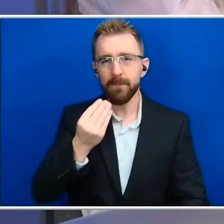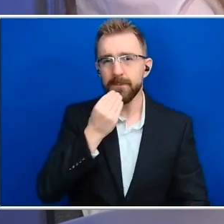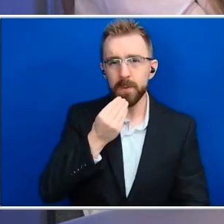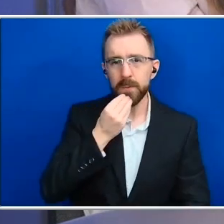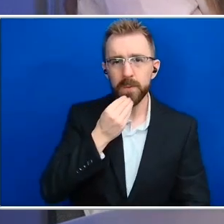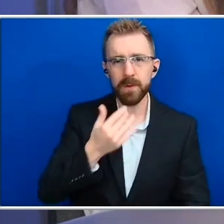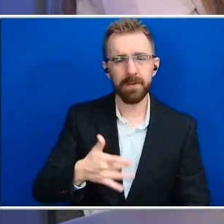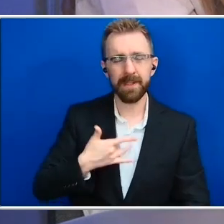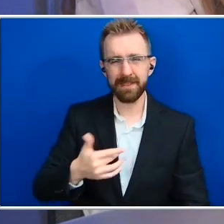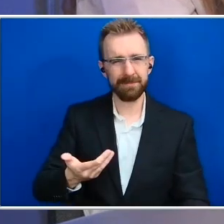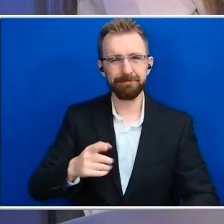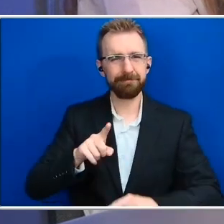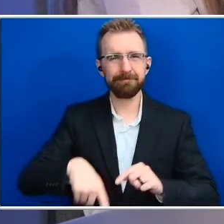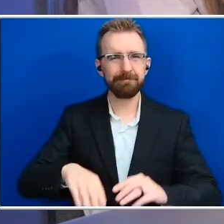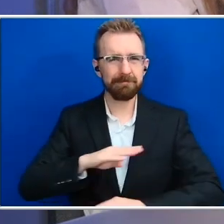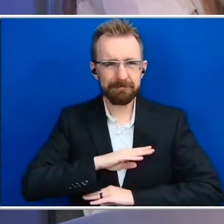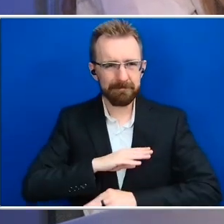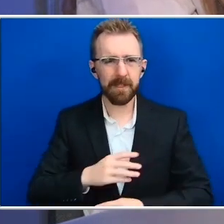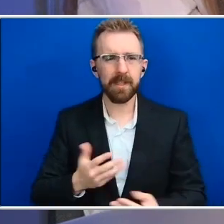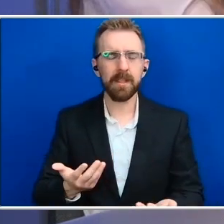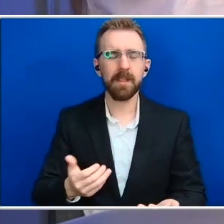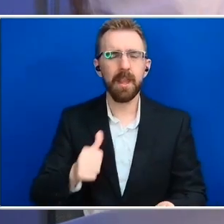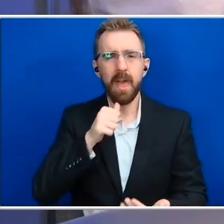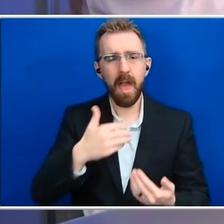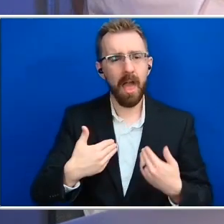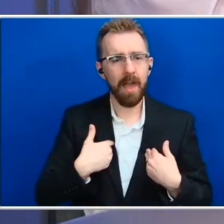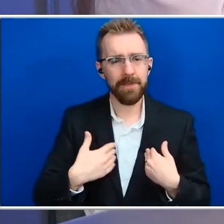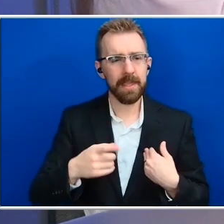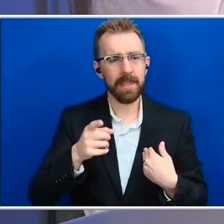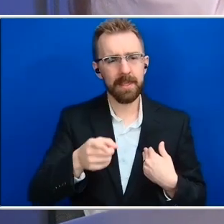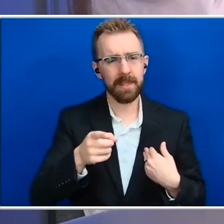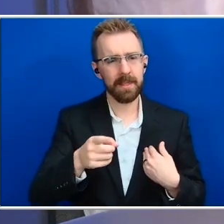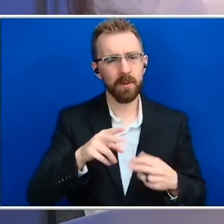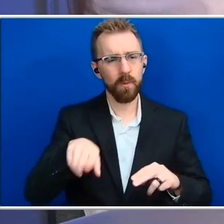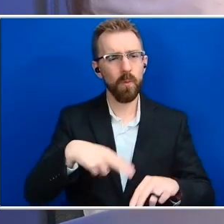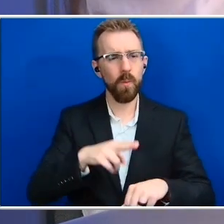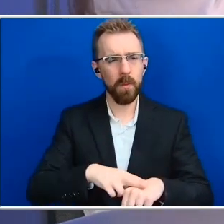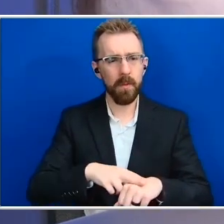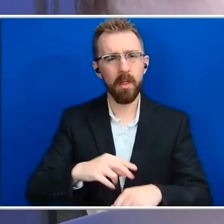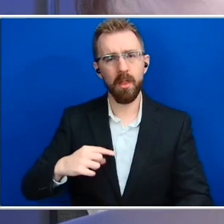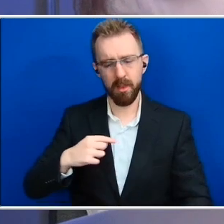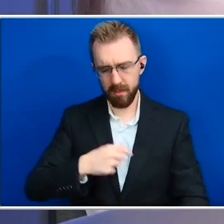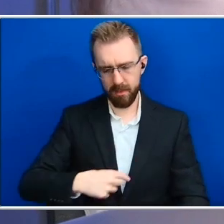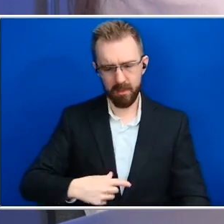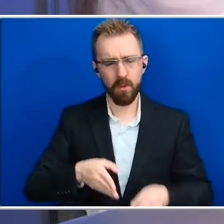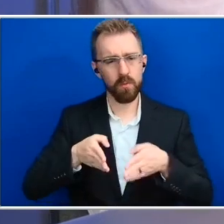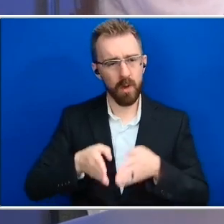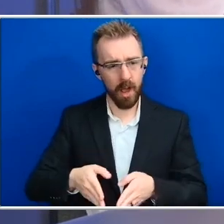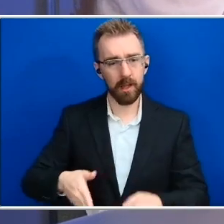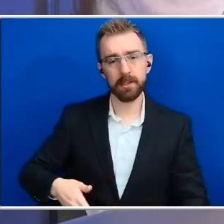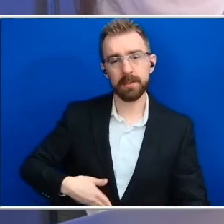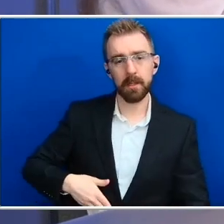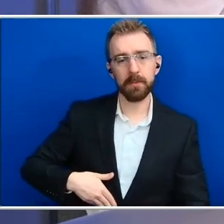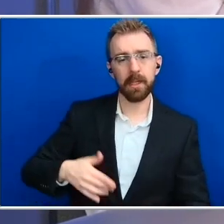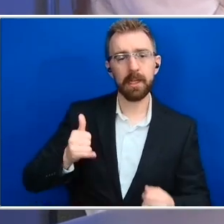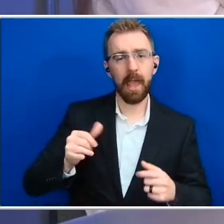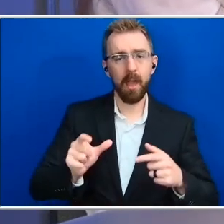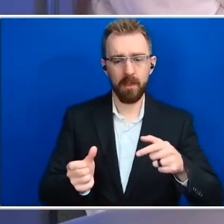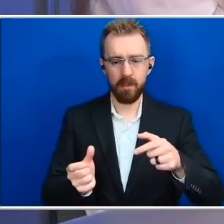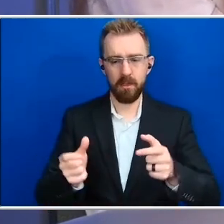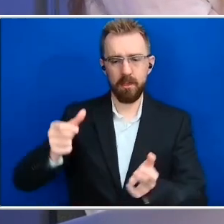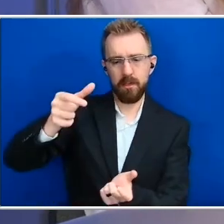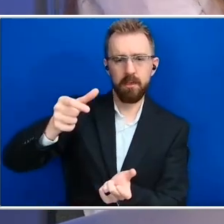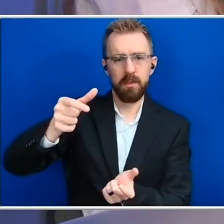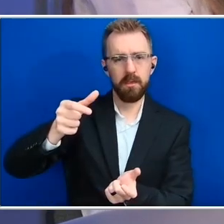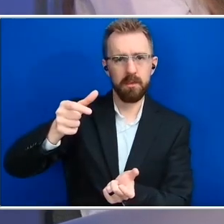that, not having the normal route of a stomach, the stomach is angulated at the bottom below